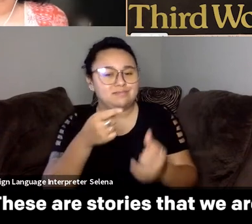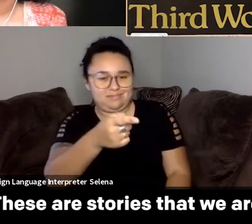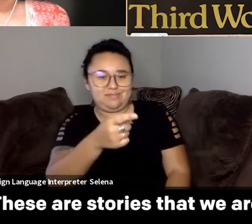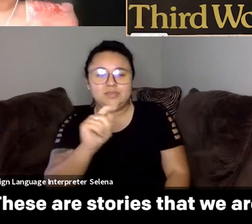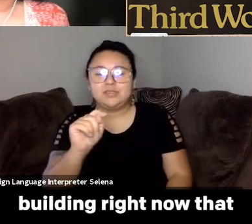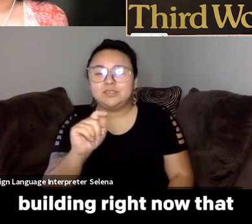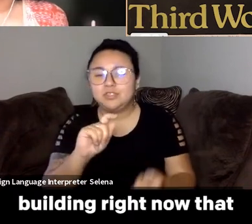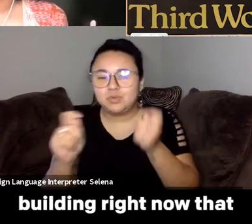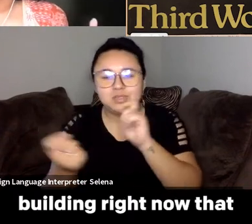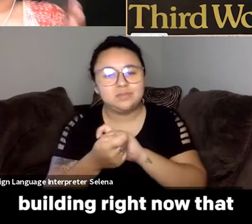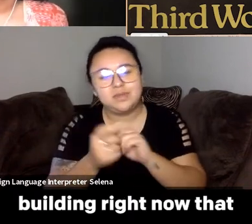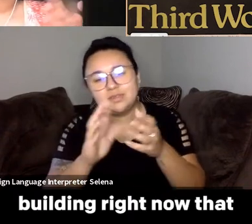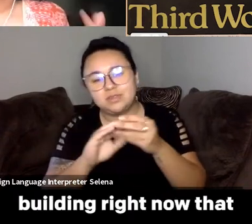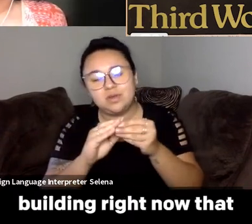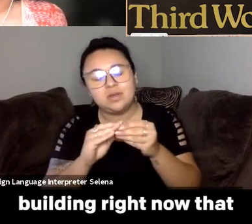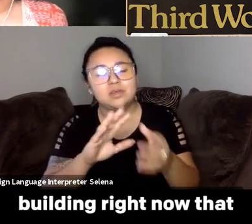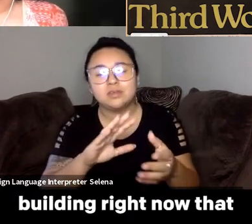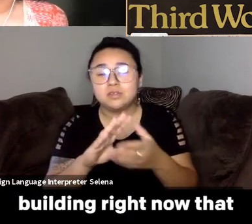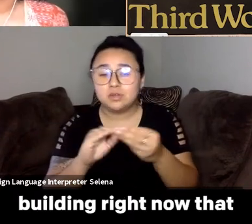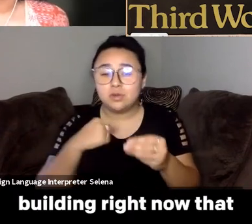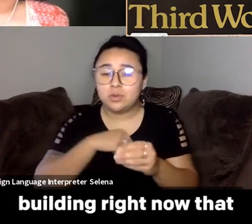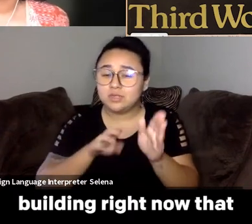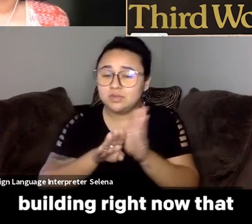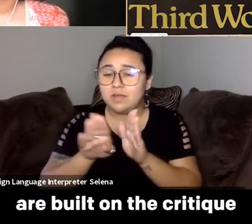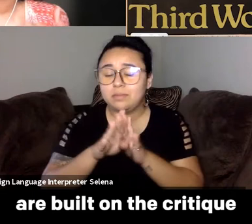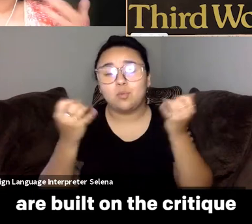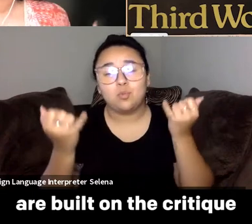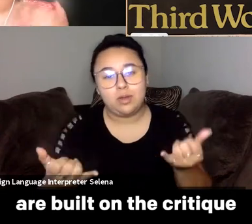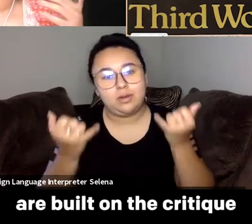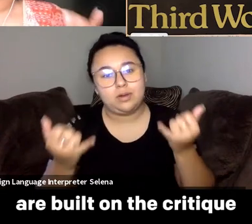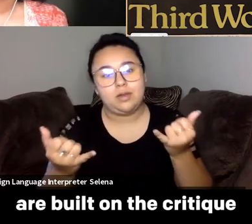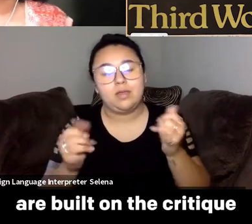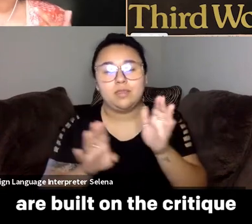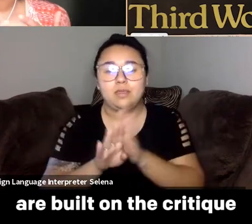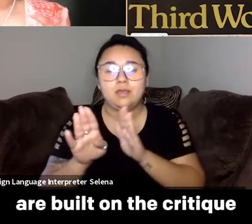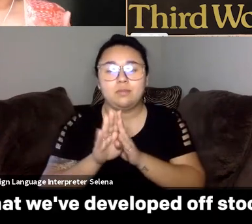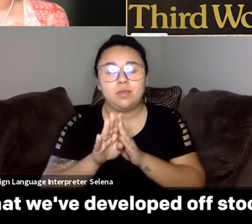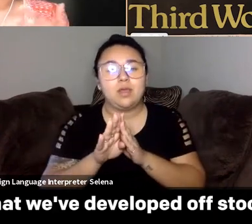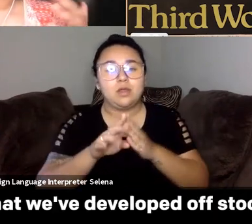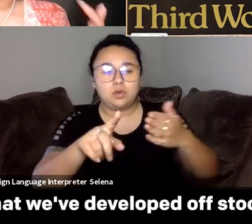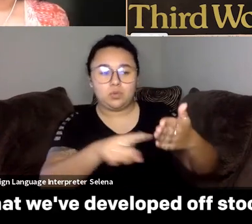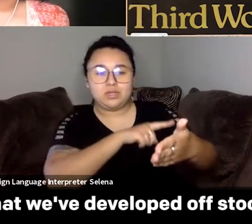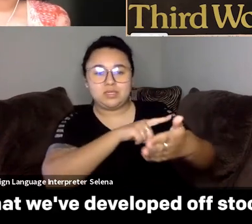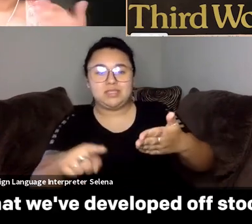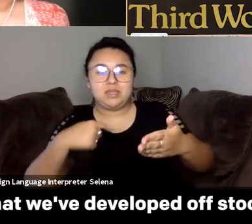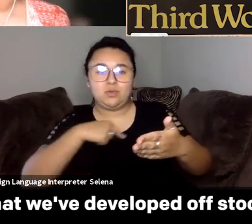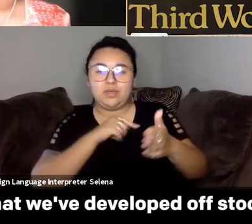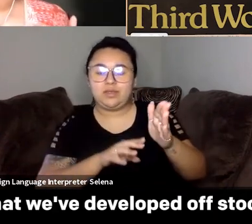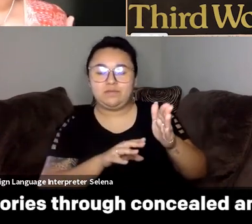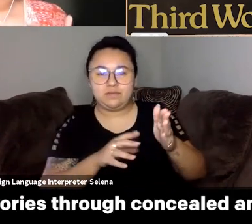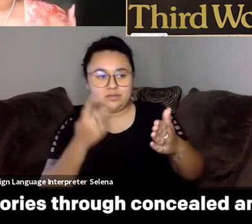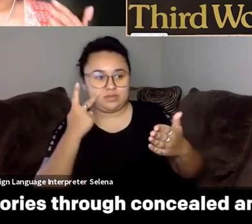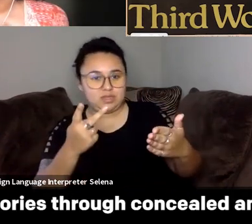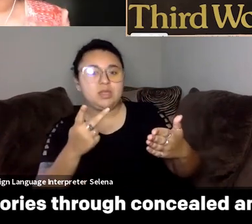we are building right now that are built on the critique that we've developed off